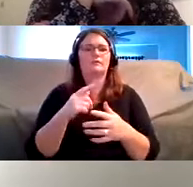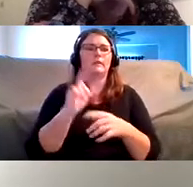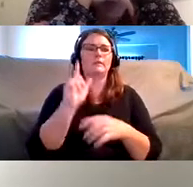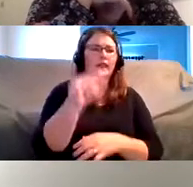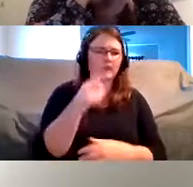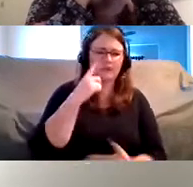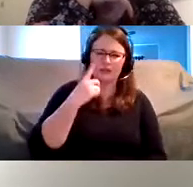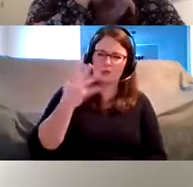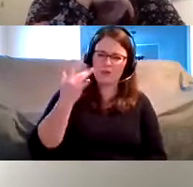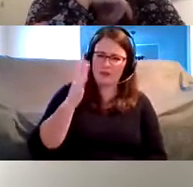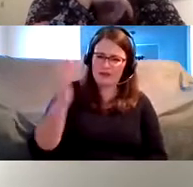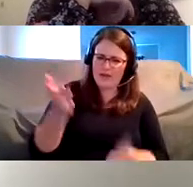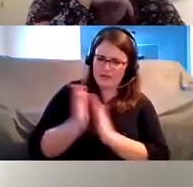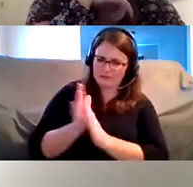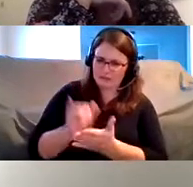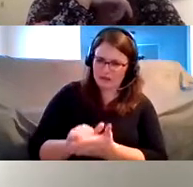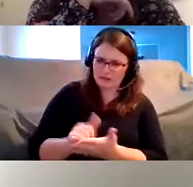you know? So,